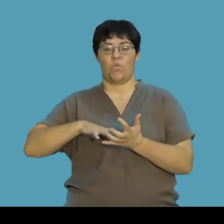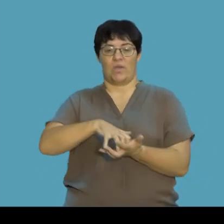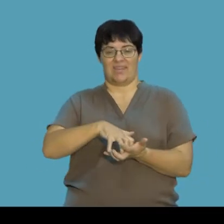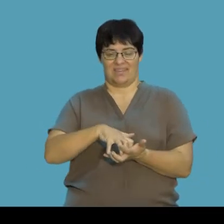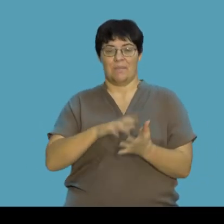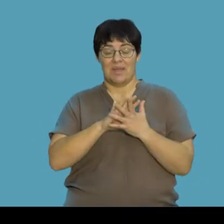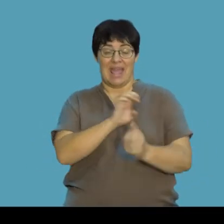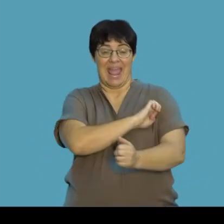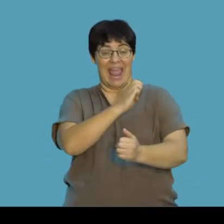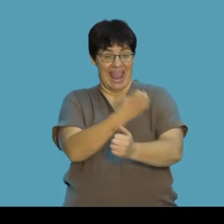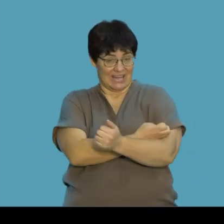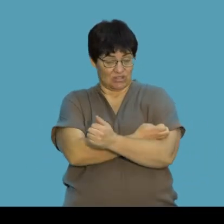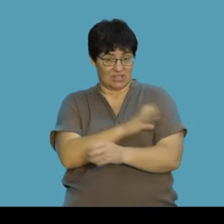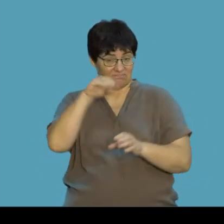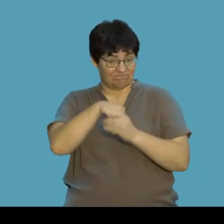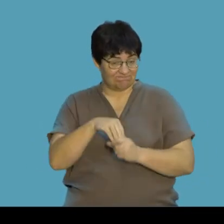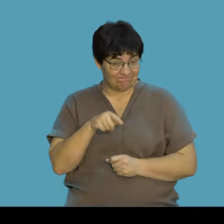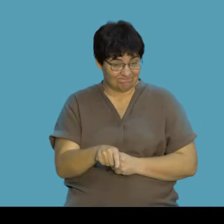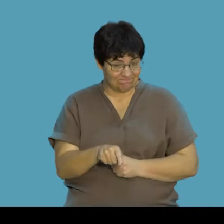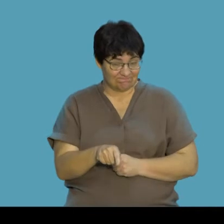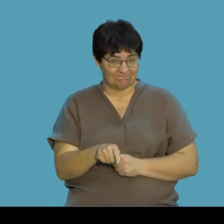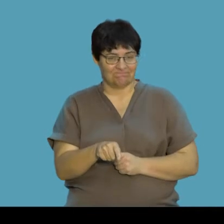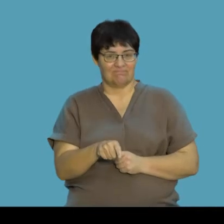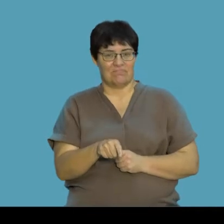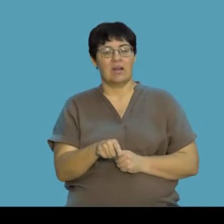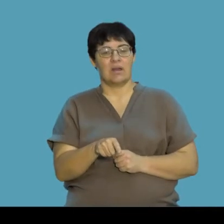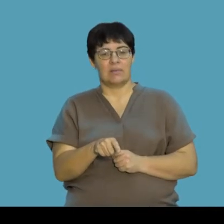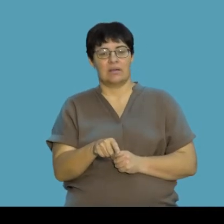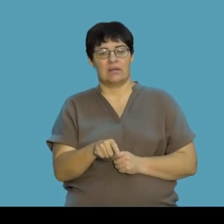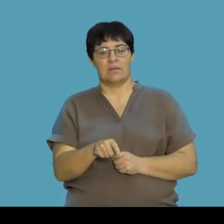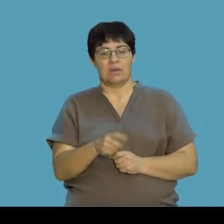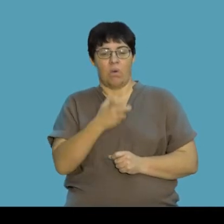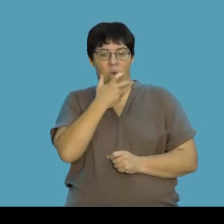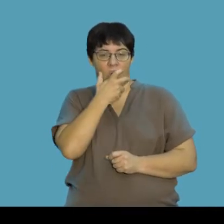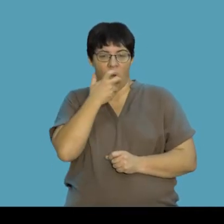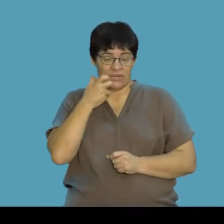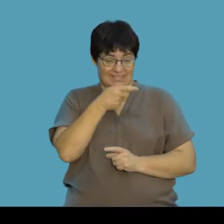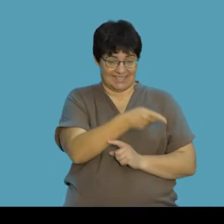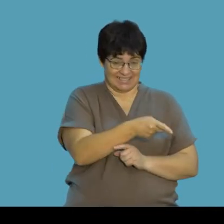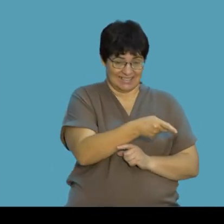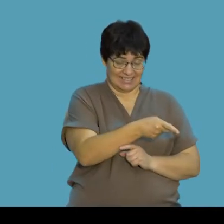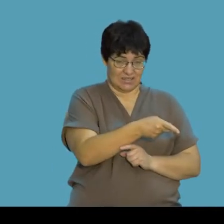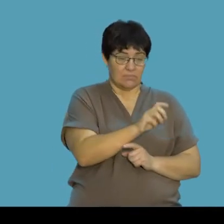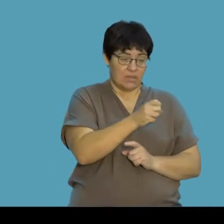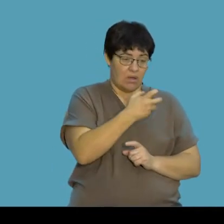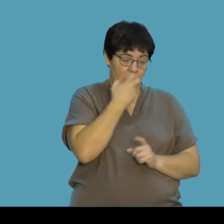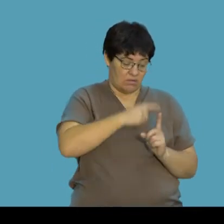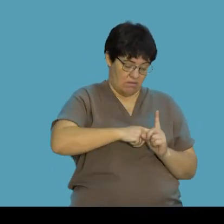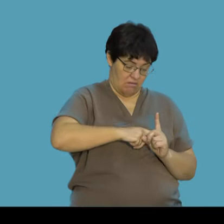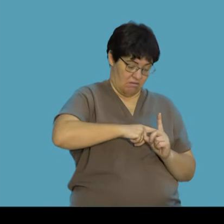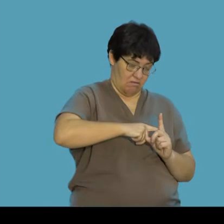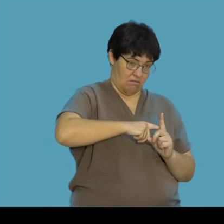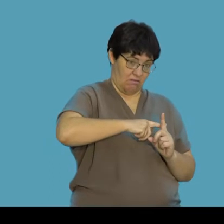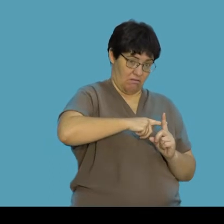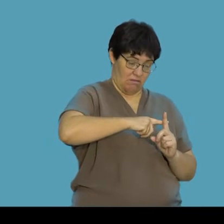energy involved with that is that you have to, you heat a substance, and then once you heat at a particular